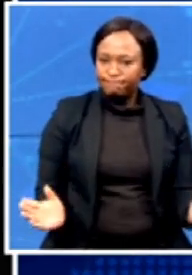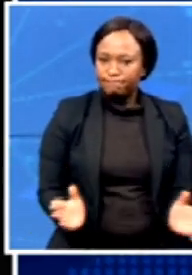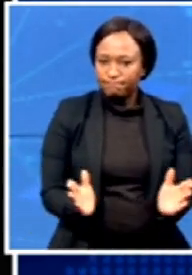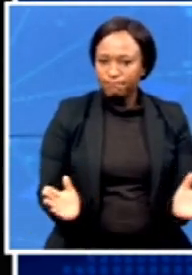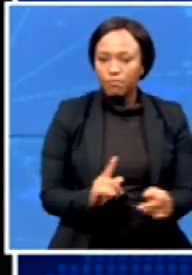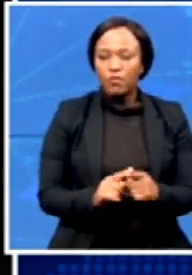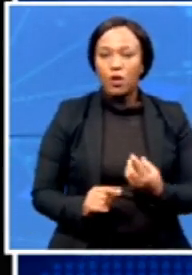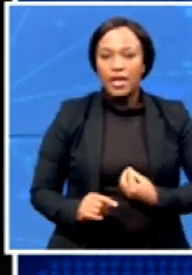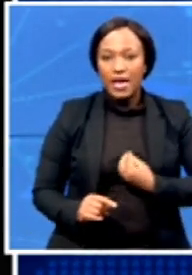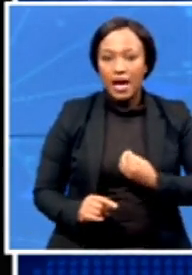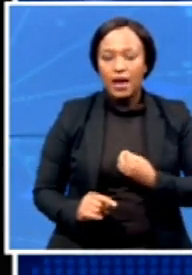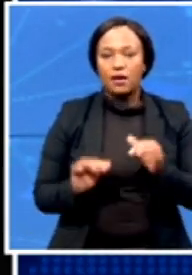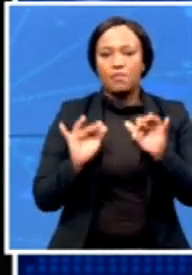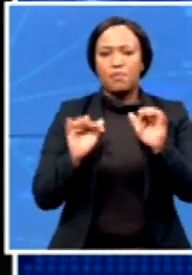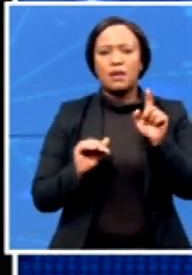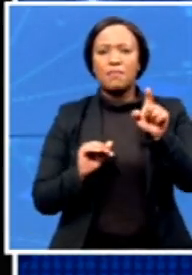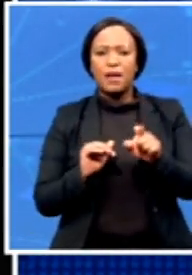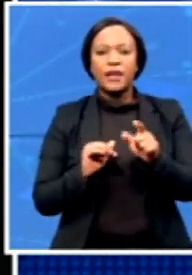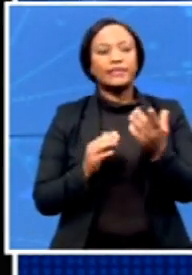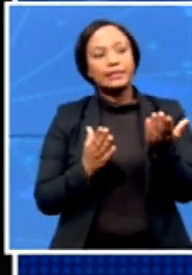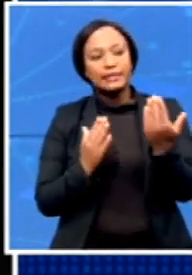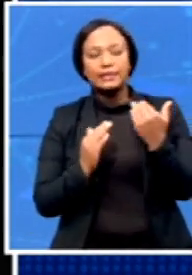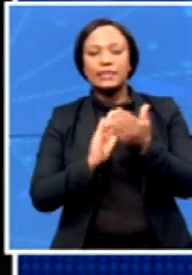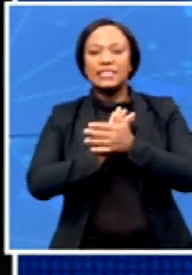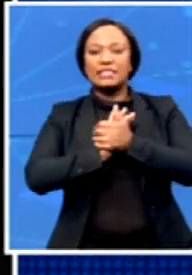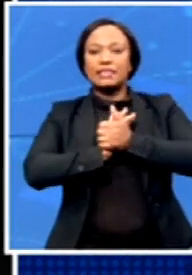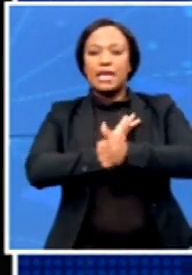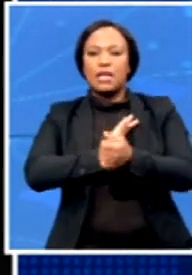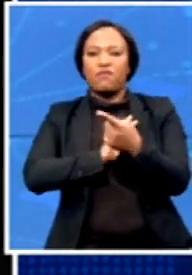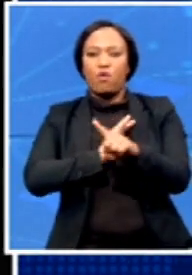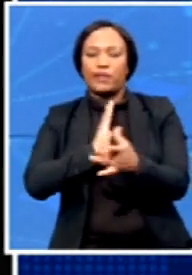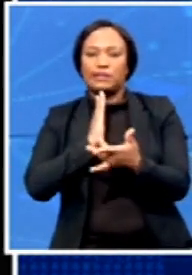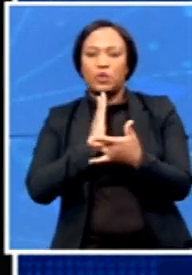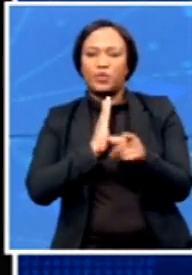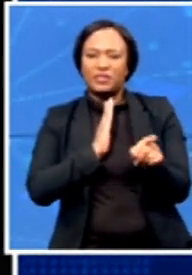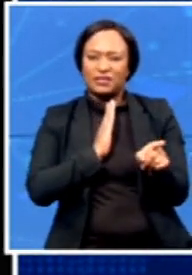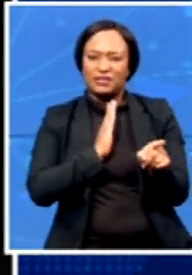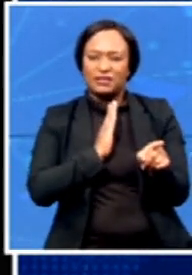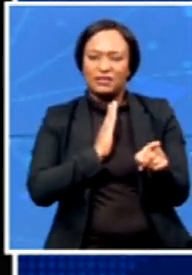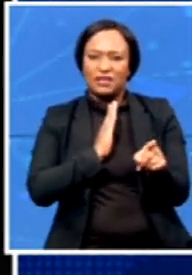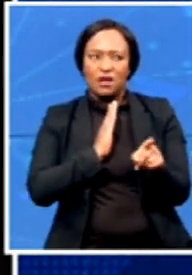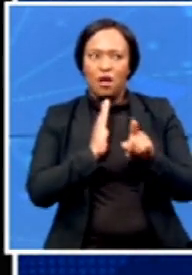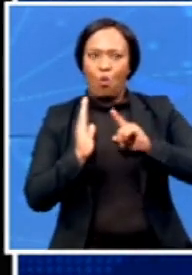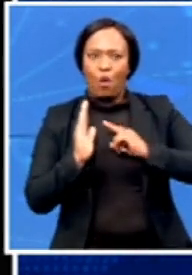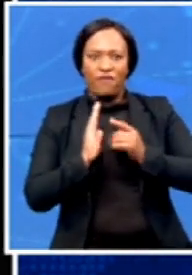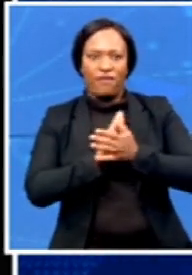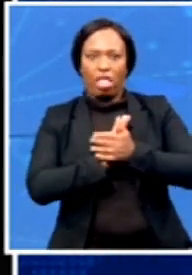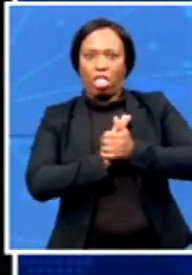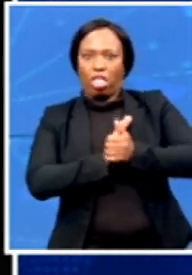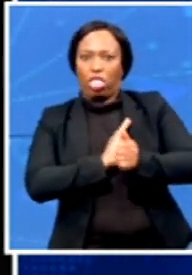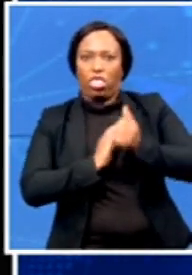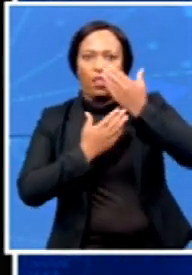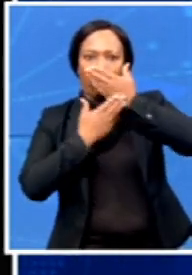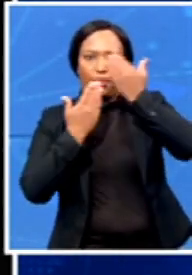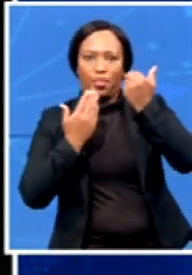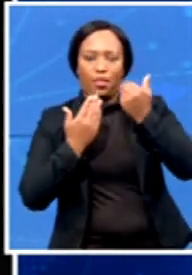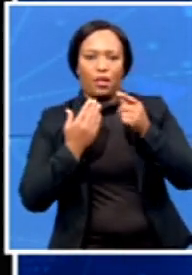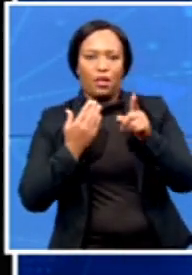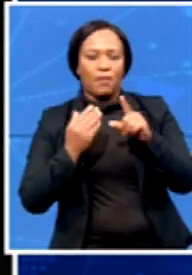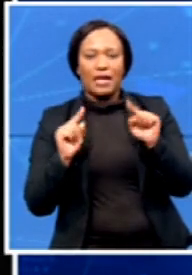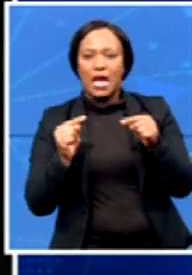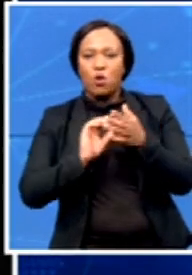digital skills, because they will not survive in the future of work without these basic